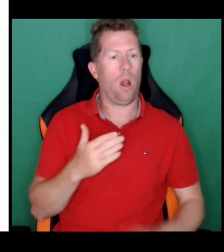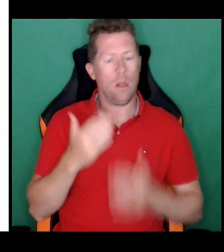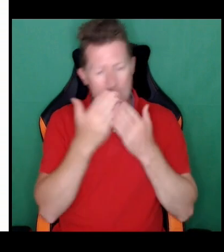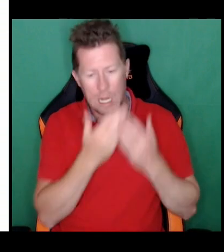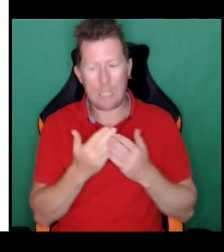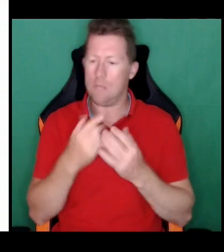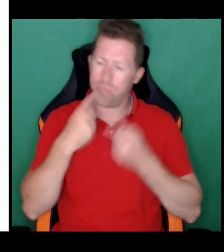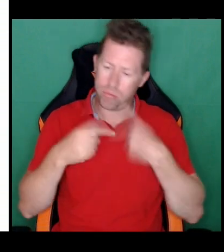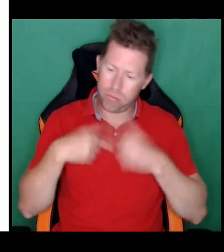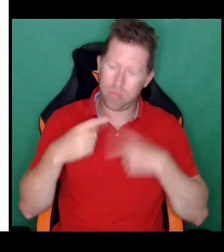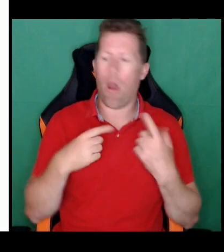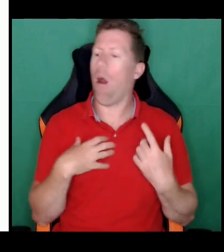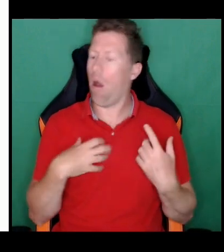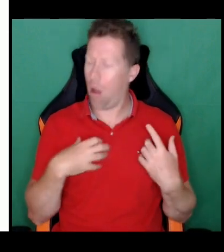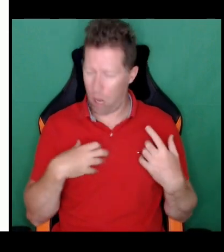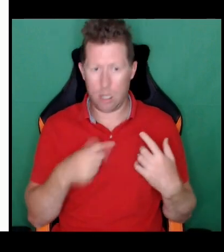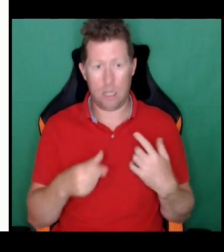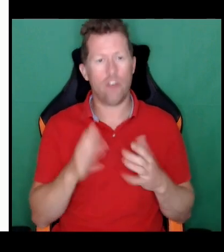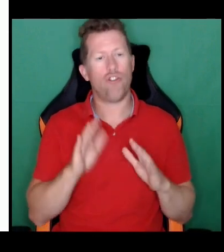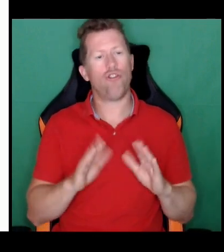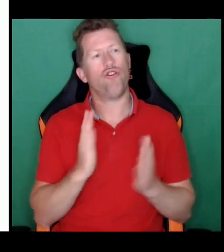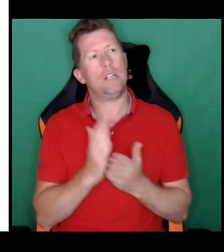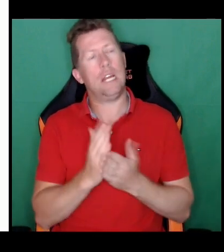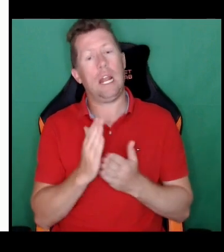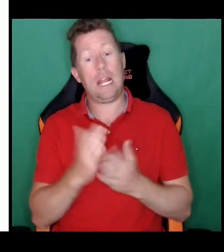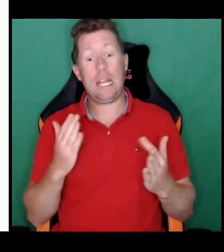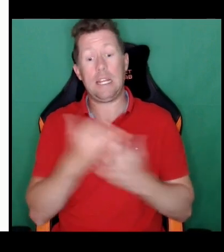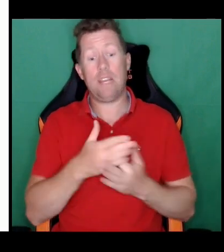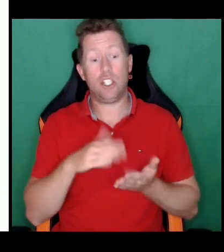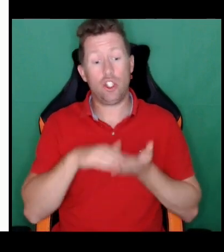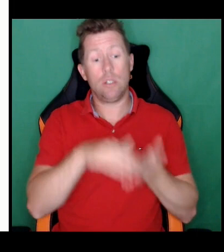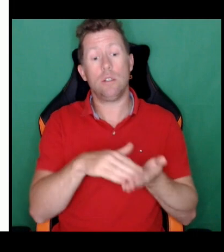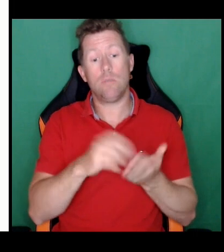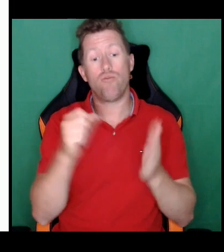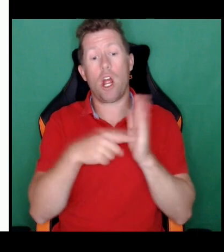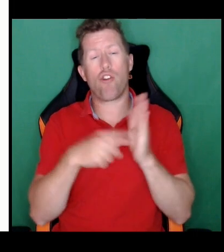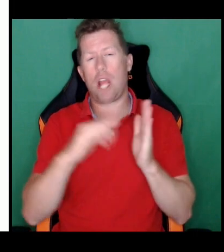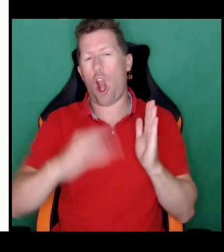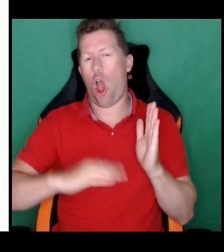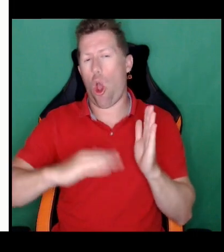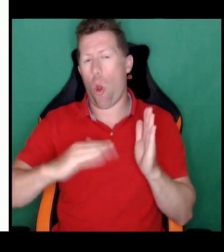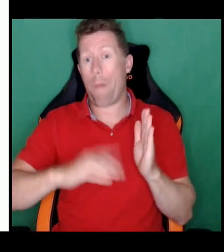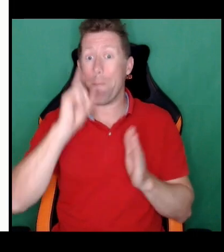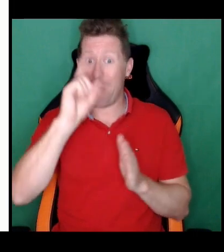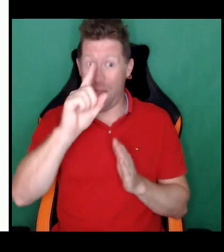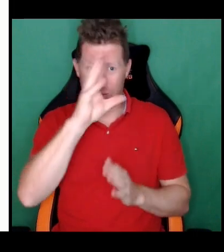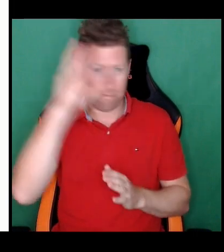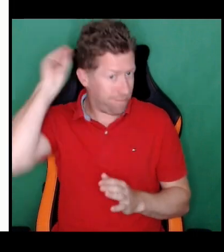that they are at the moment a lower intervention priority, other than to be mindful that they are far less